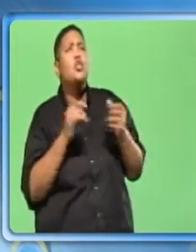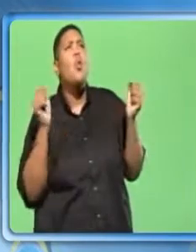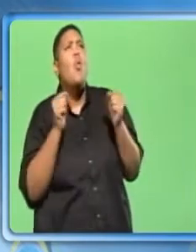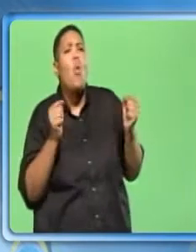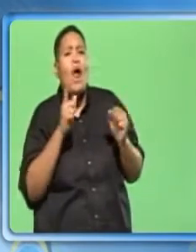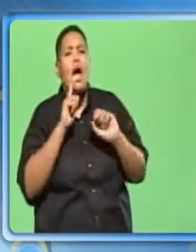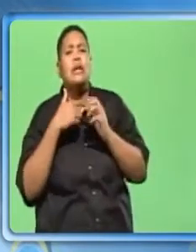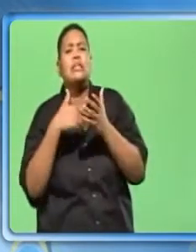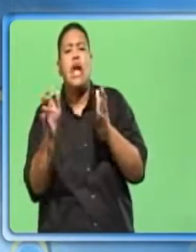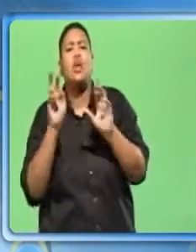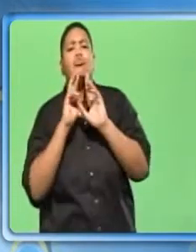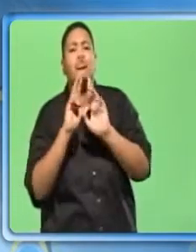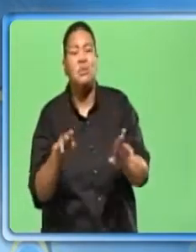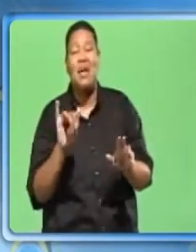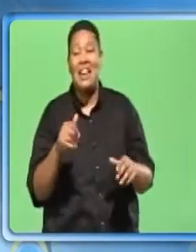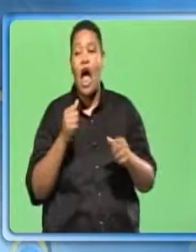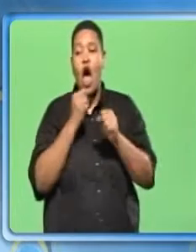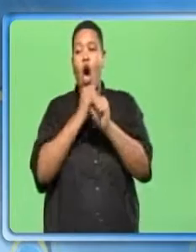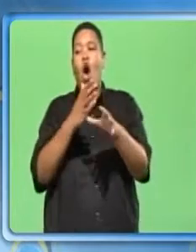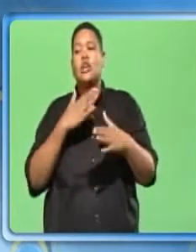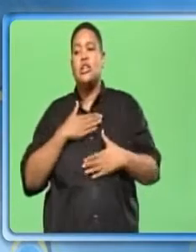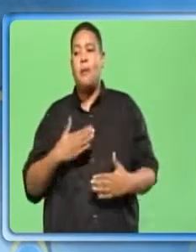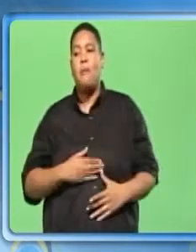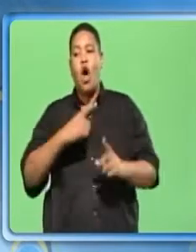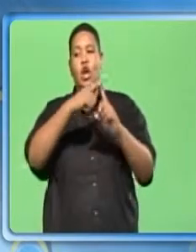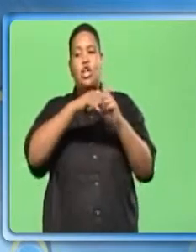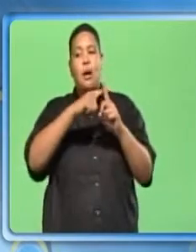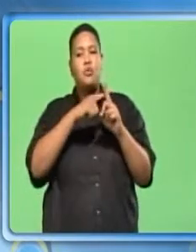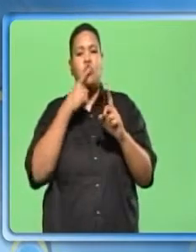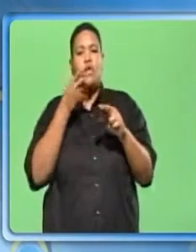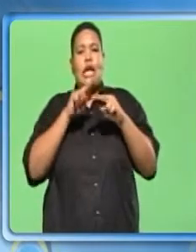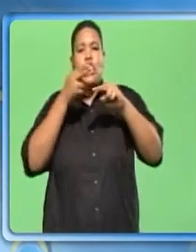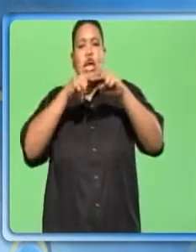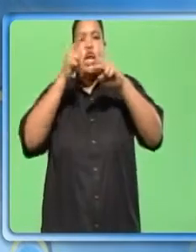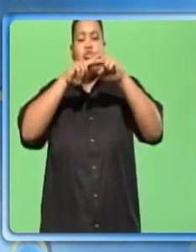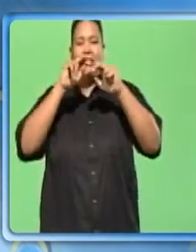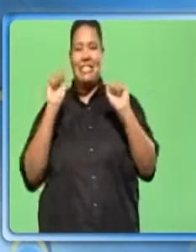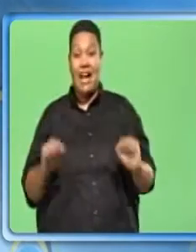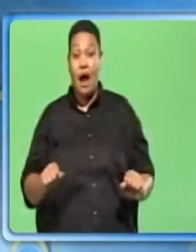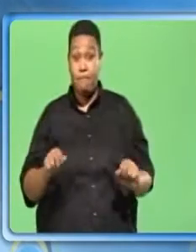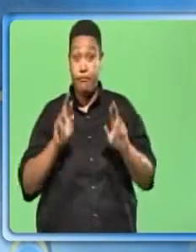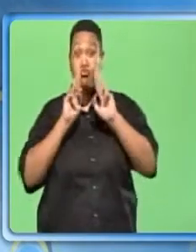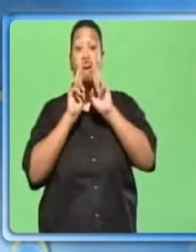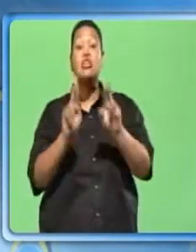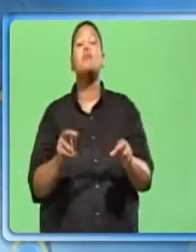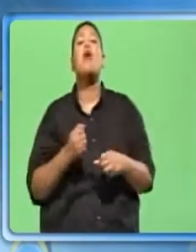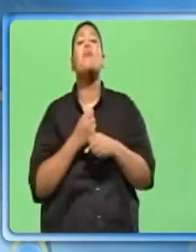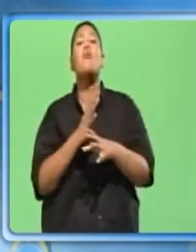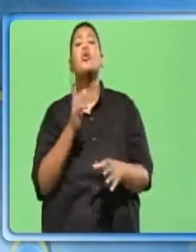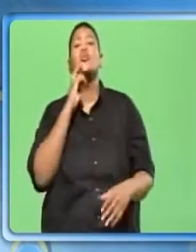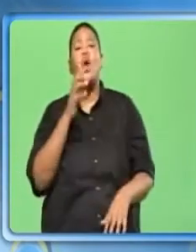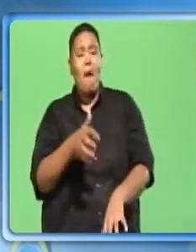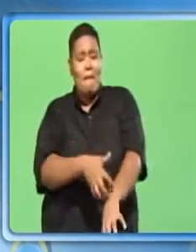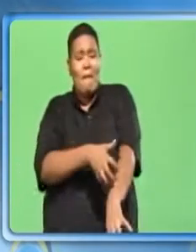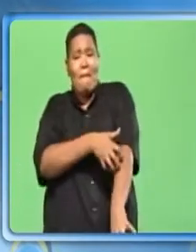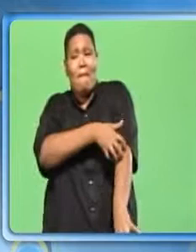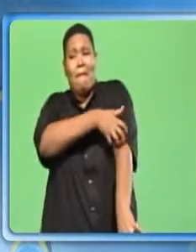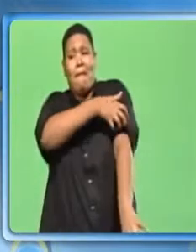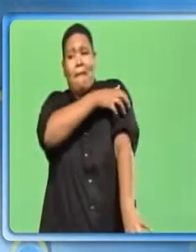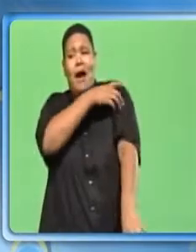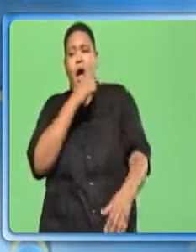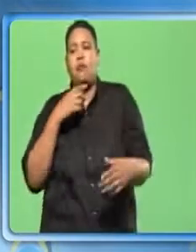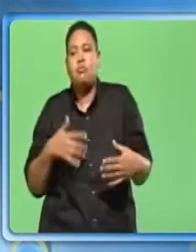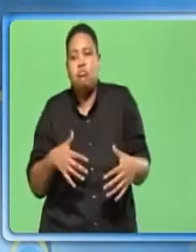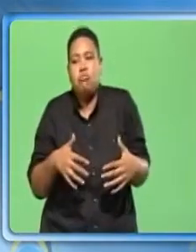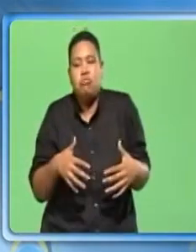sends a response that calls the body's temperature to increase. The response produces goosebumps, and